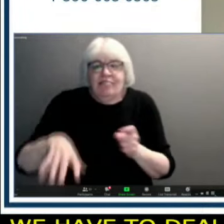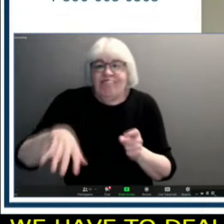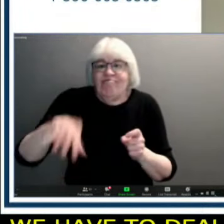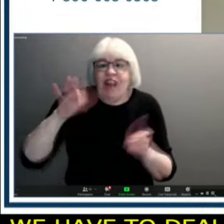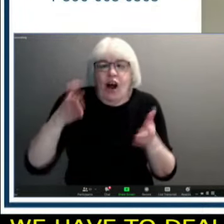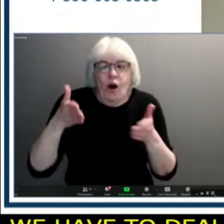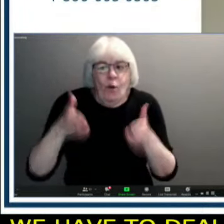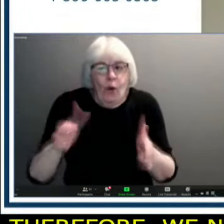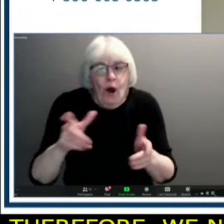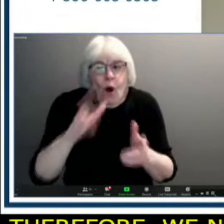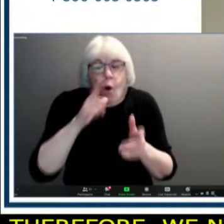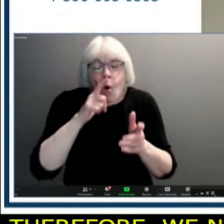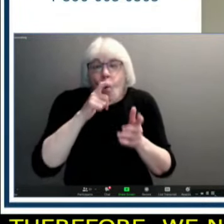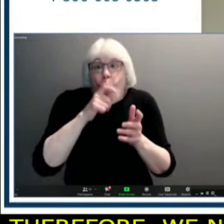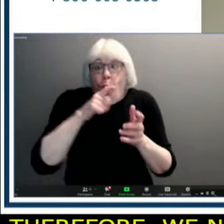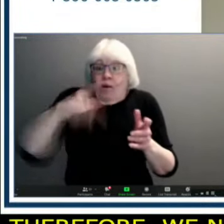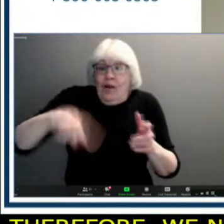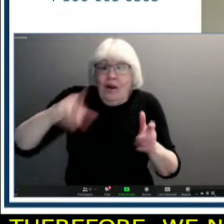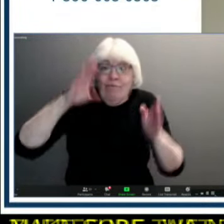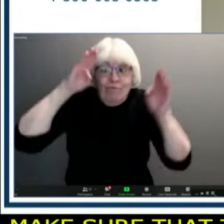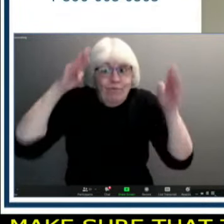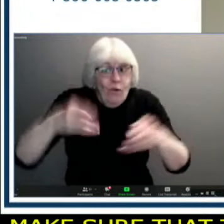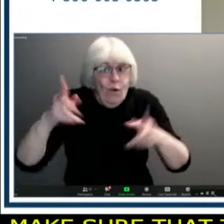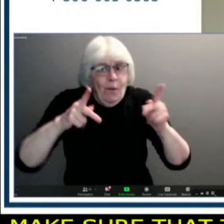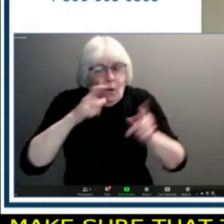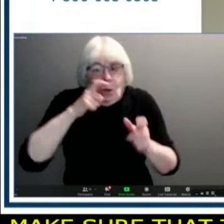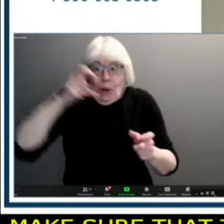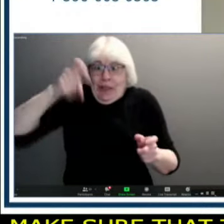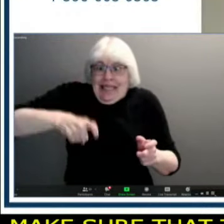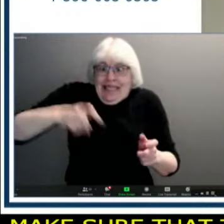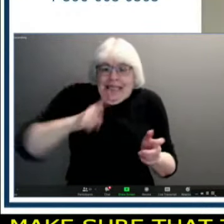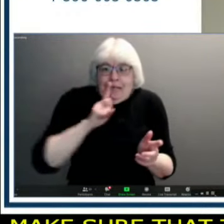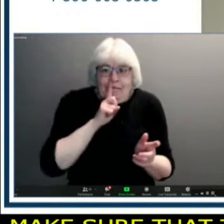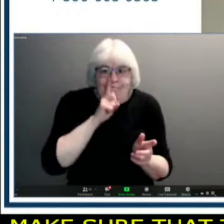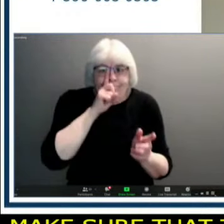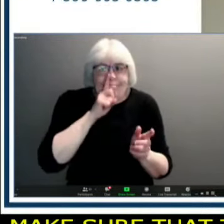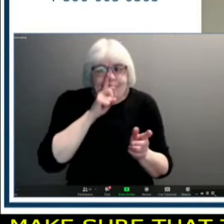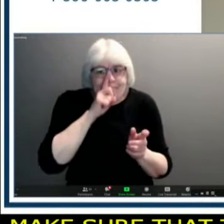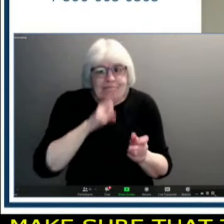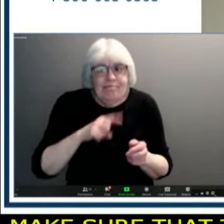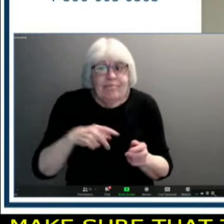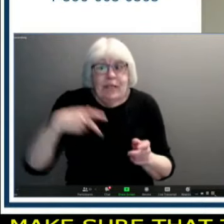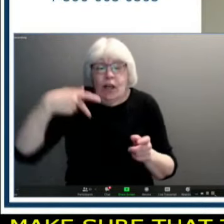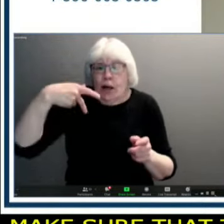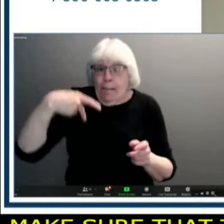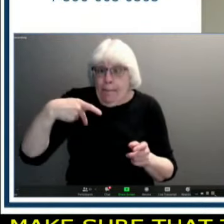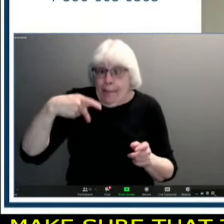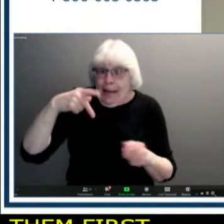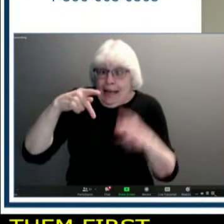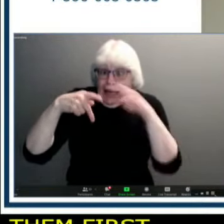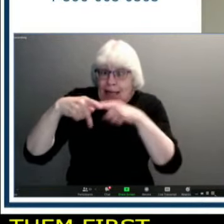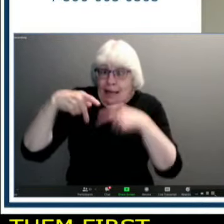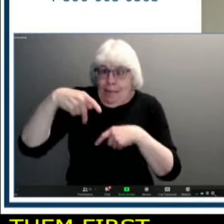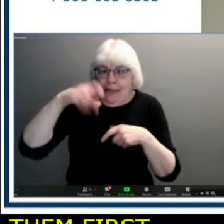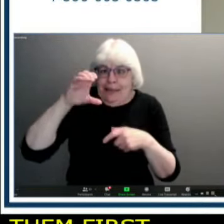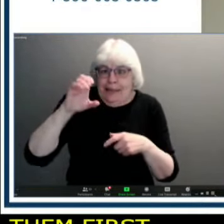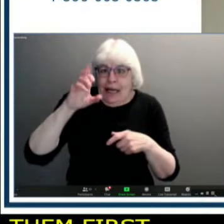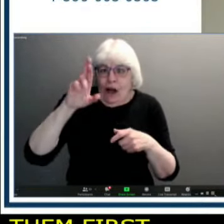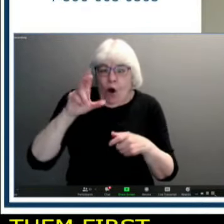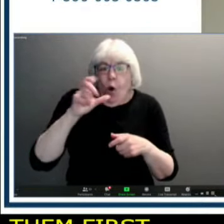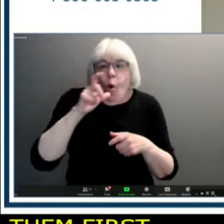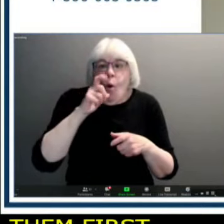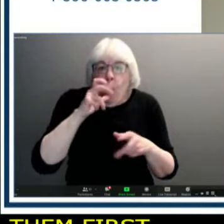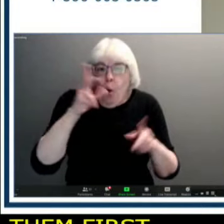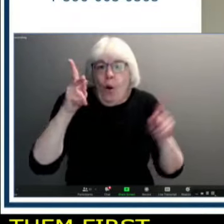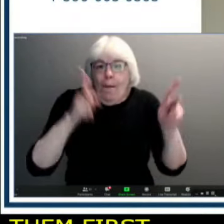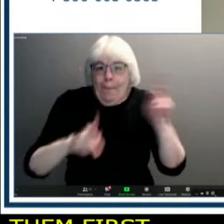first. That means we will be limiting PCR testing to people who have symptoms or are close contacts